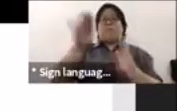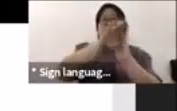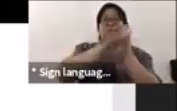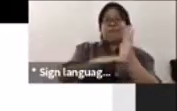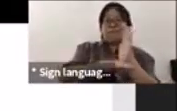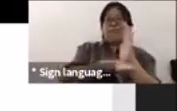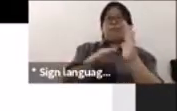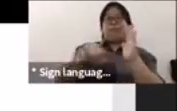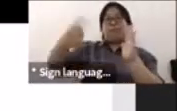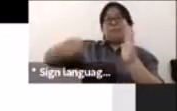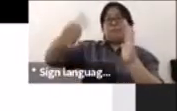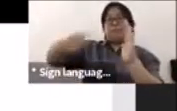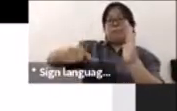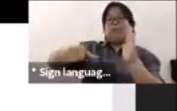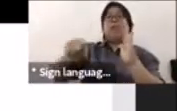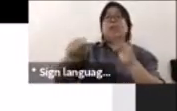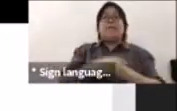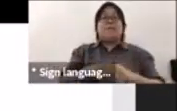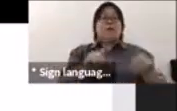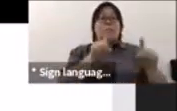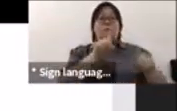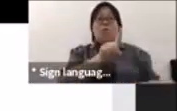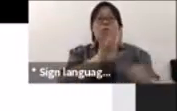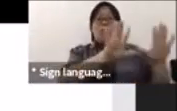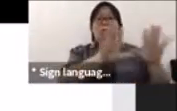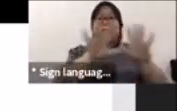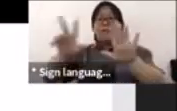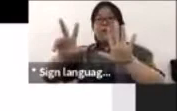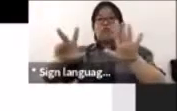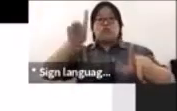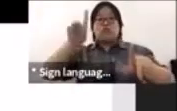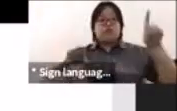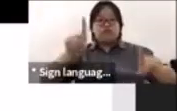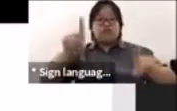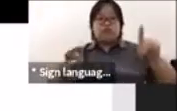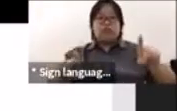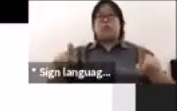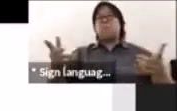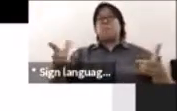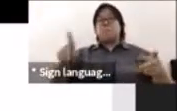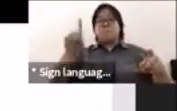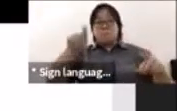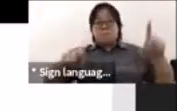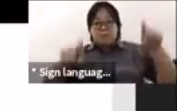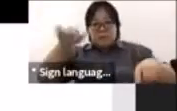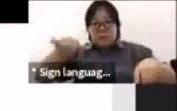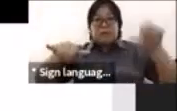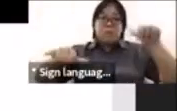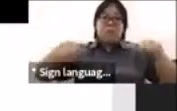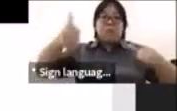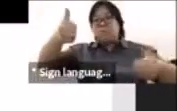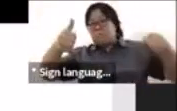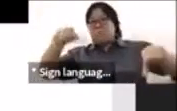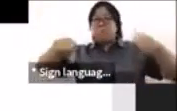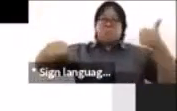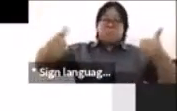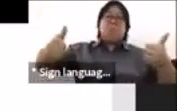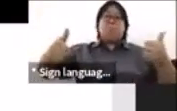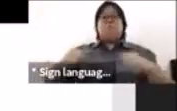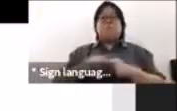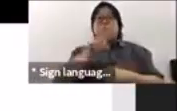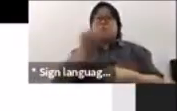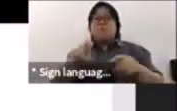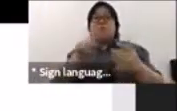this have 18 questions, and this is a summative scale. So higher the scoring, it means they have higher participation